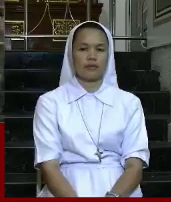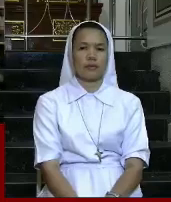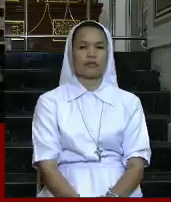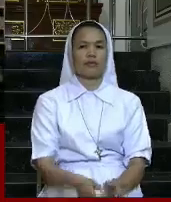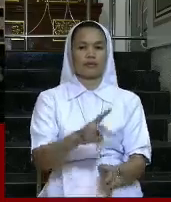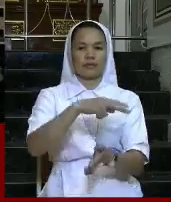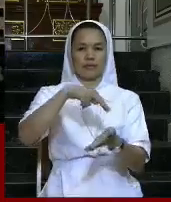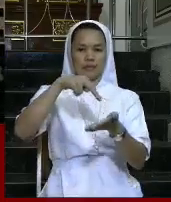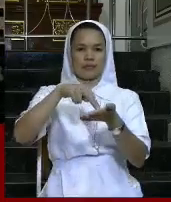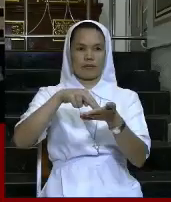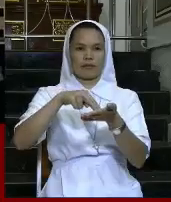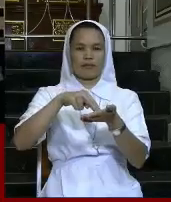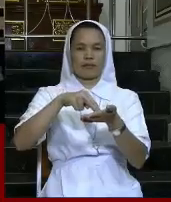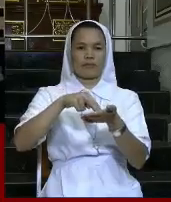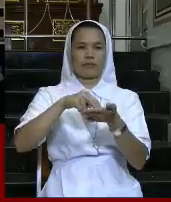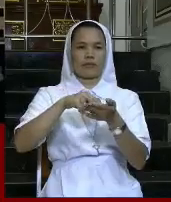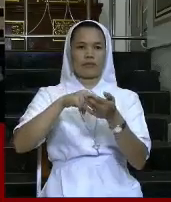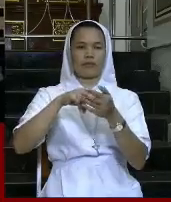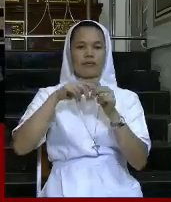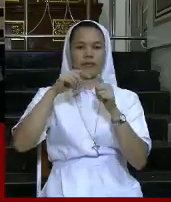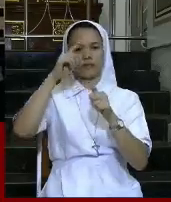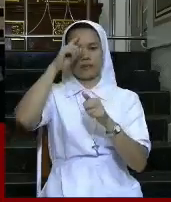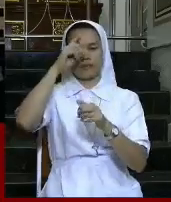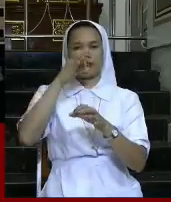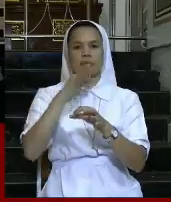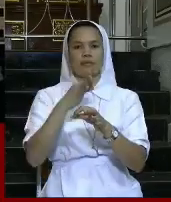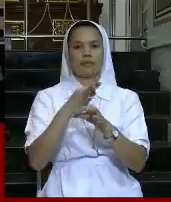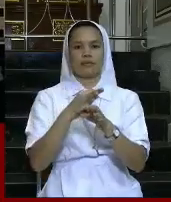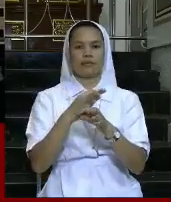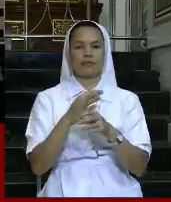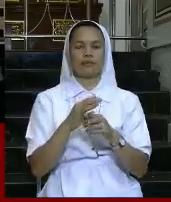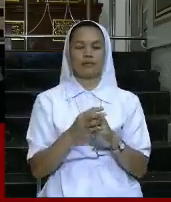Please stand for the profession of faith.